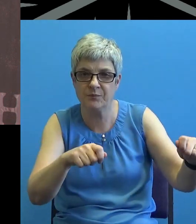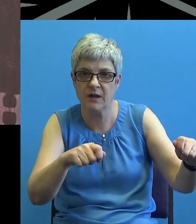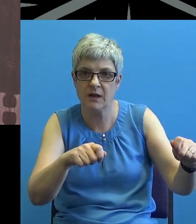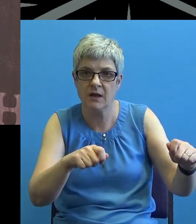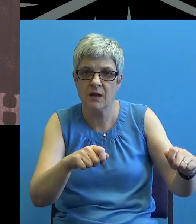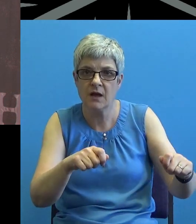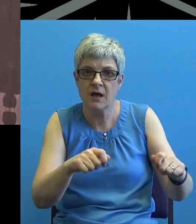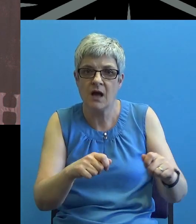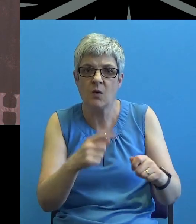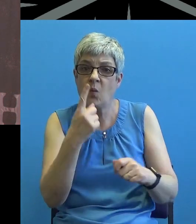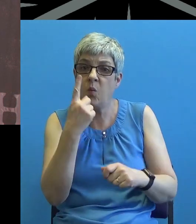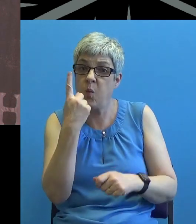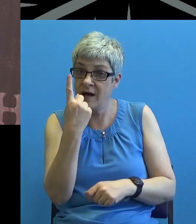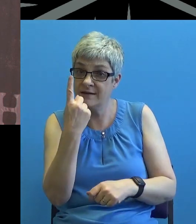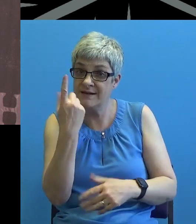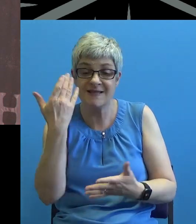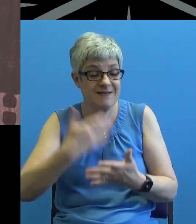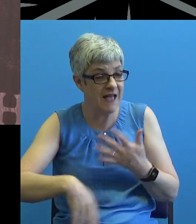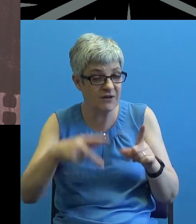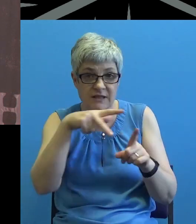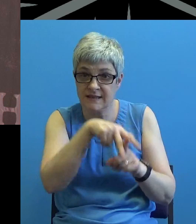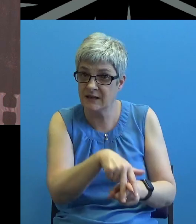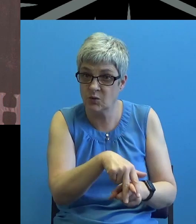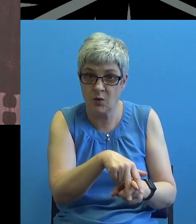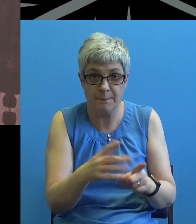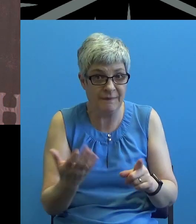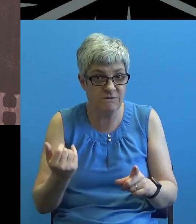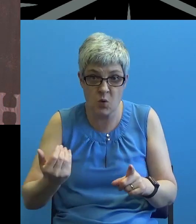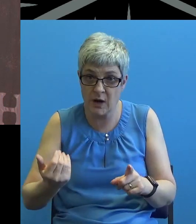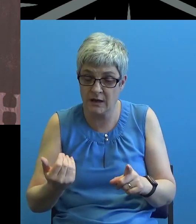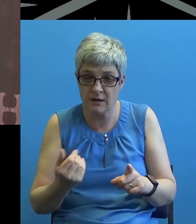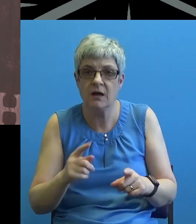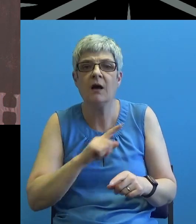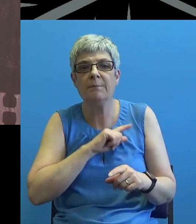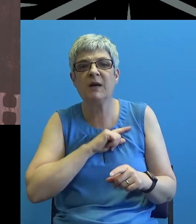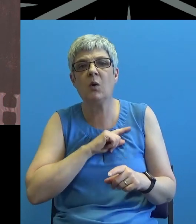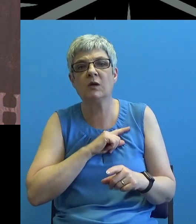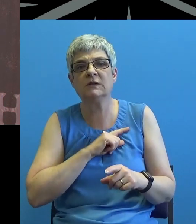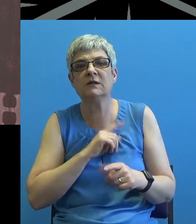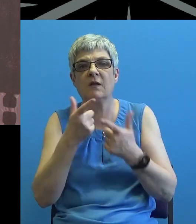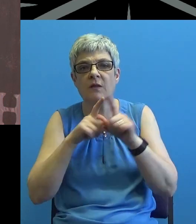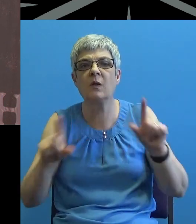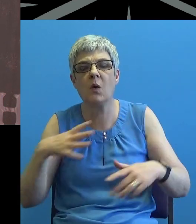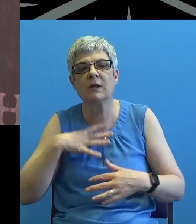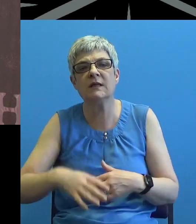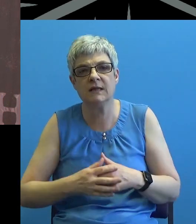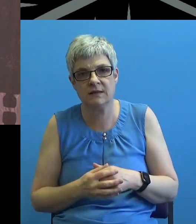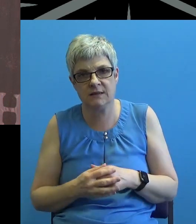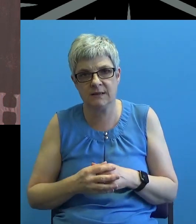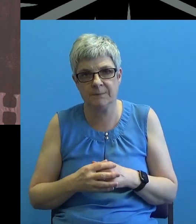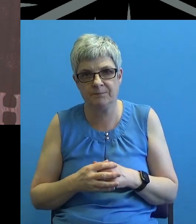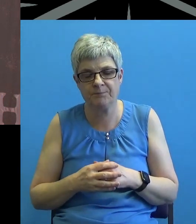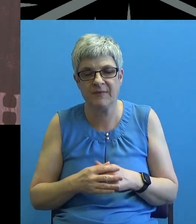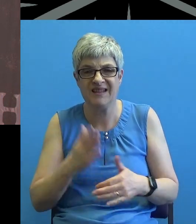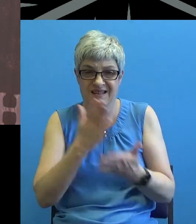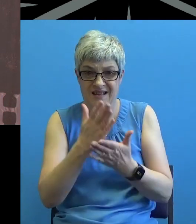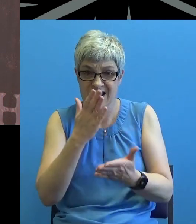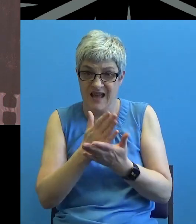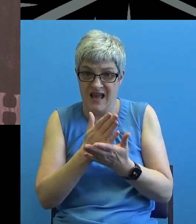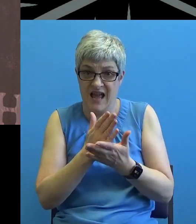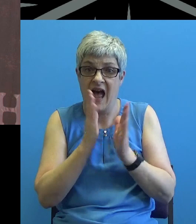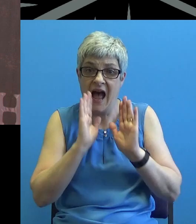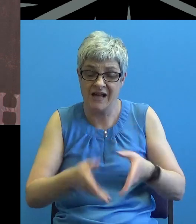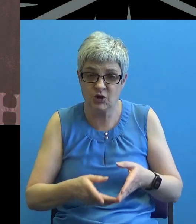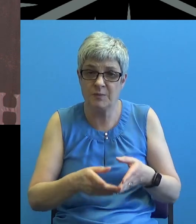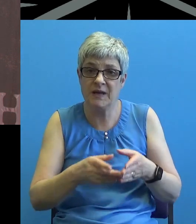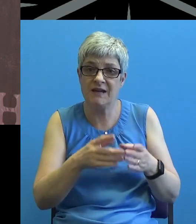and one on which it's never been sat, because the Lord needs it. The fact that it had to be a